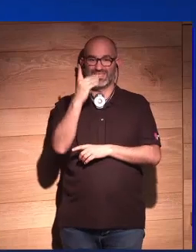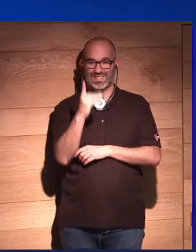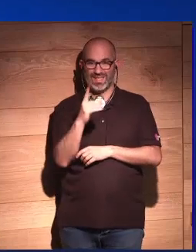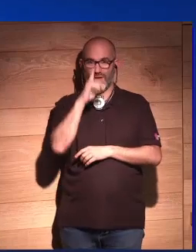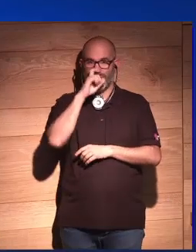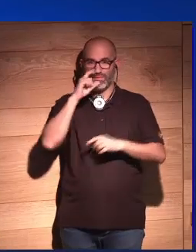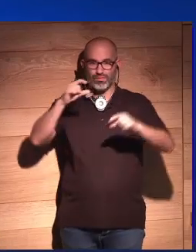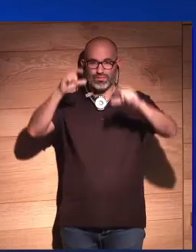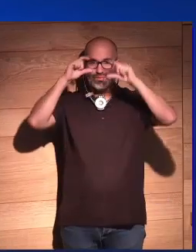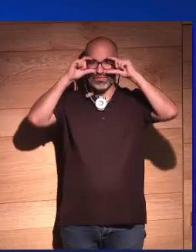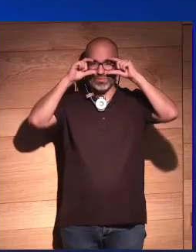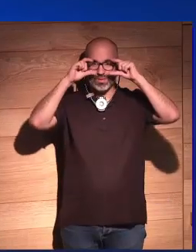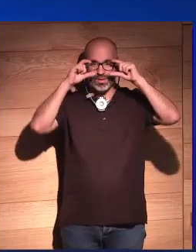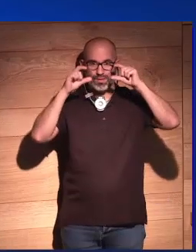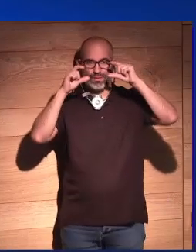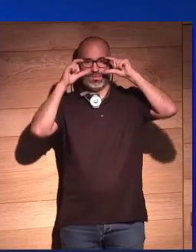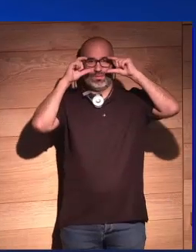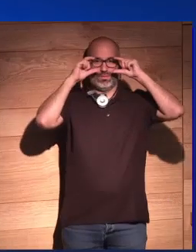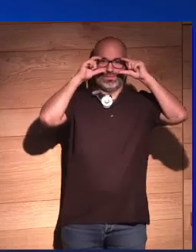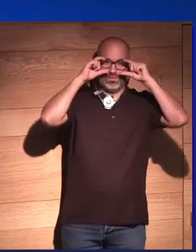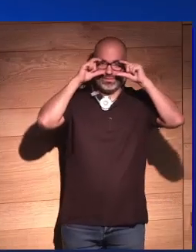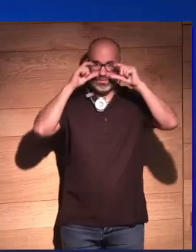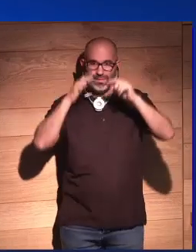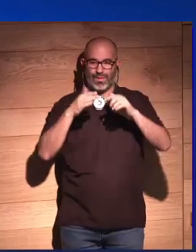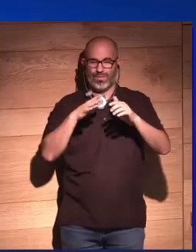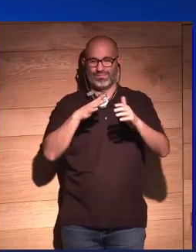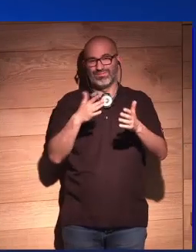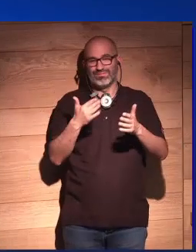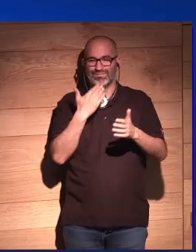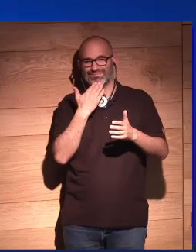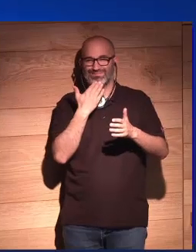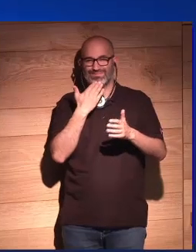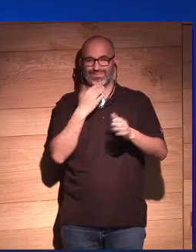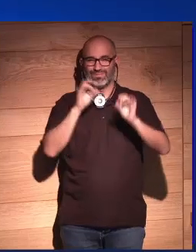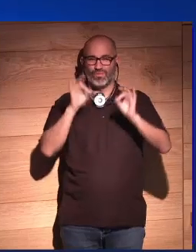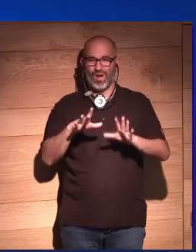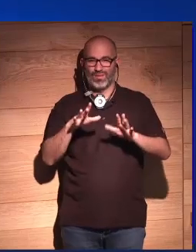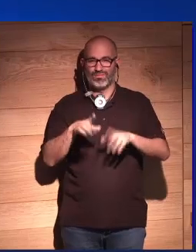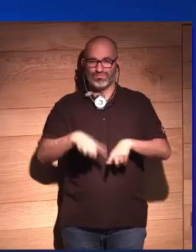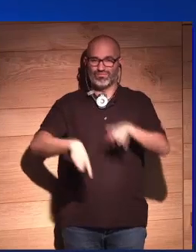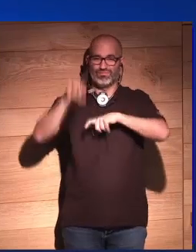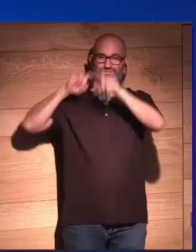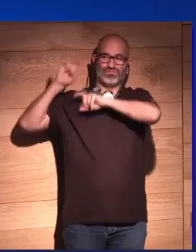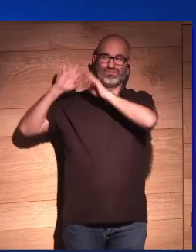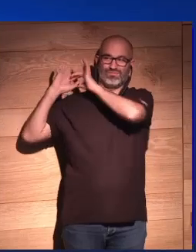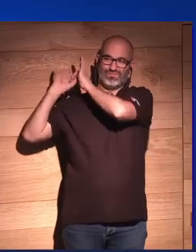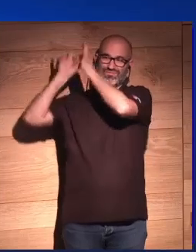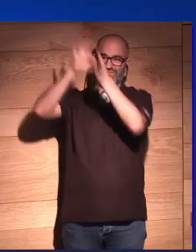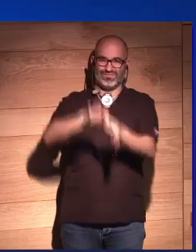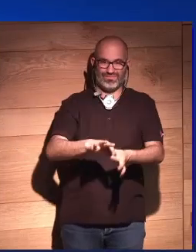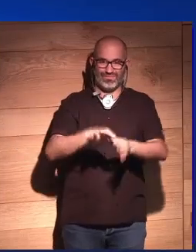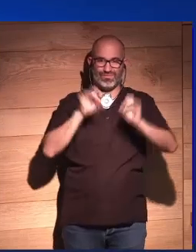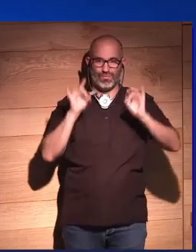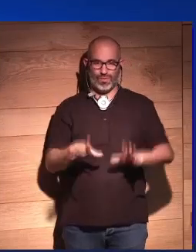fear for their life anymore because we are actively being rewired in tandem with these technologies. It allows us to think about things in different